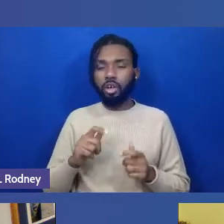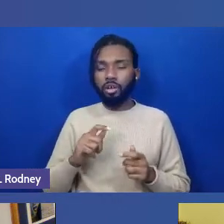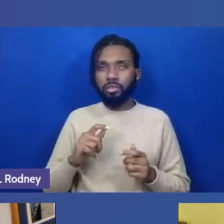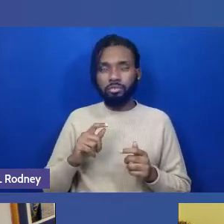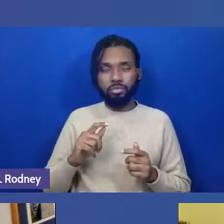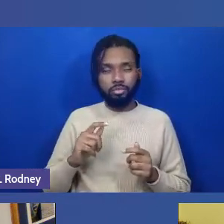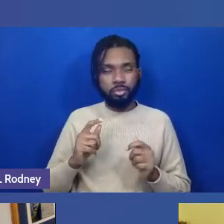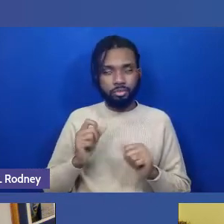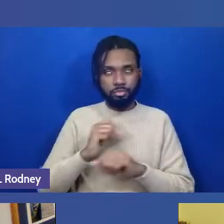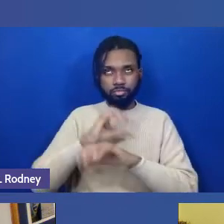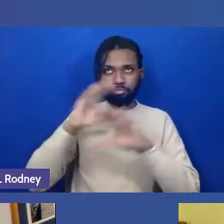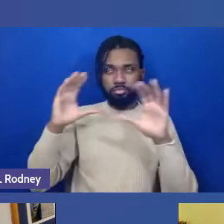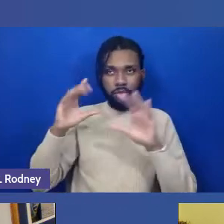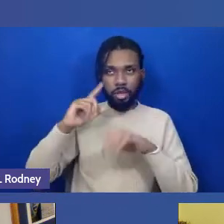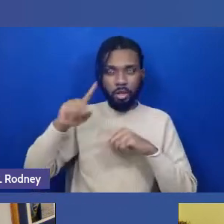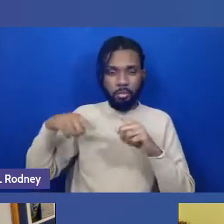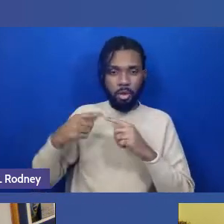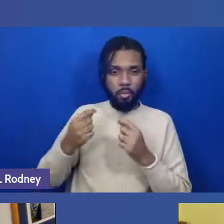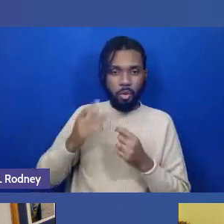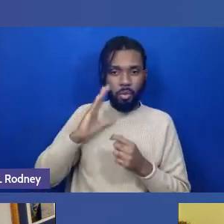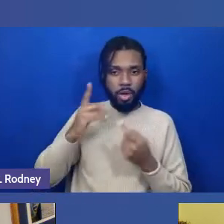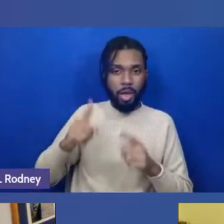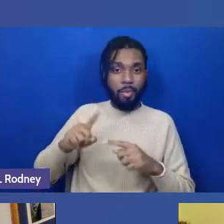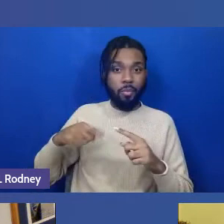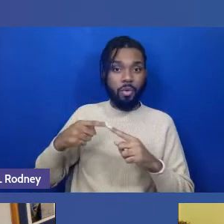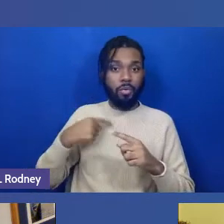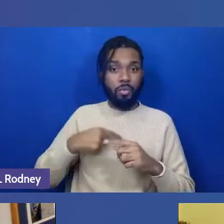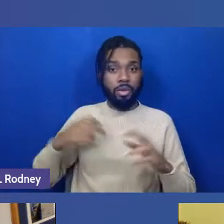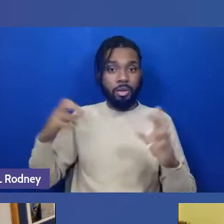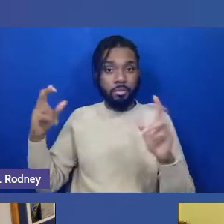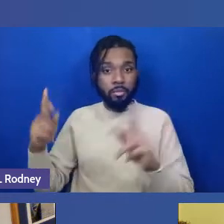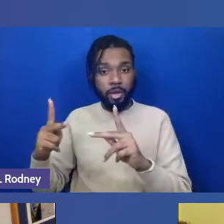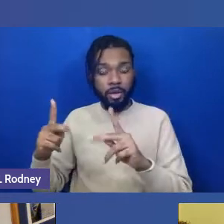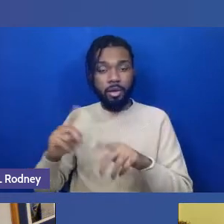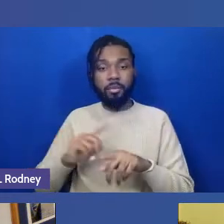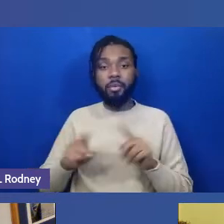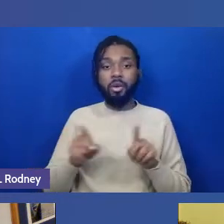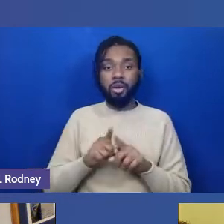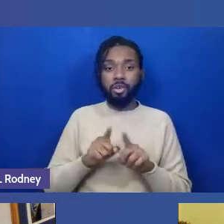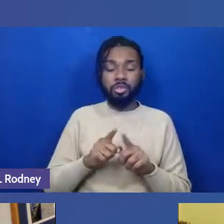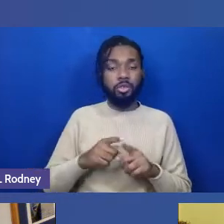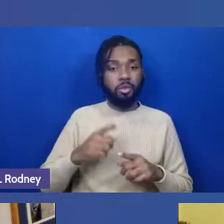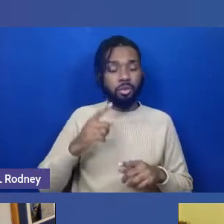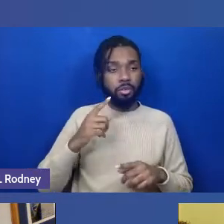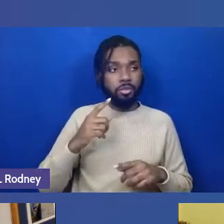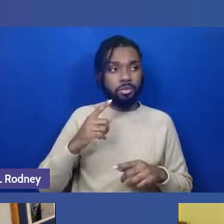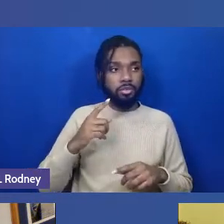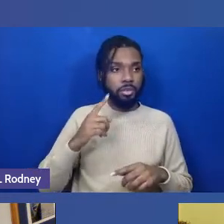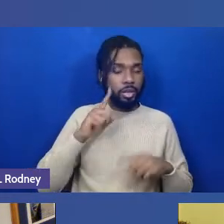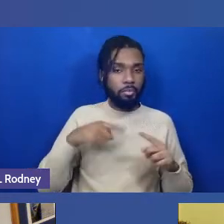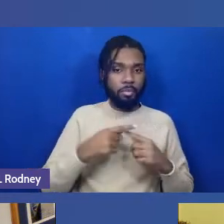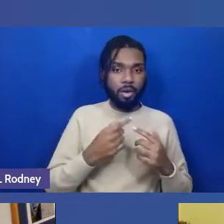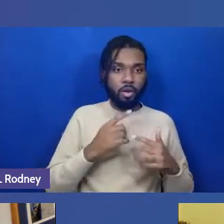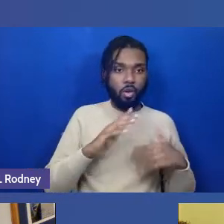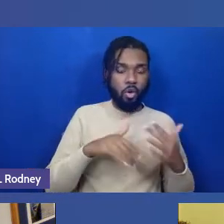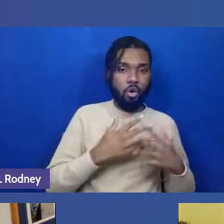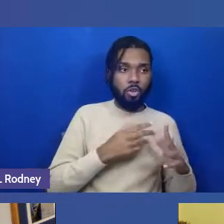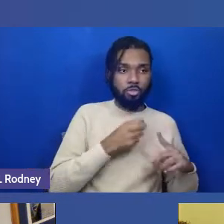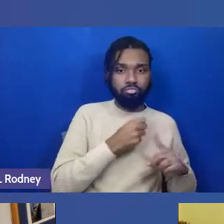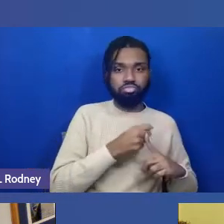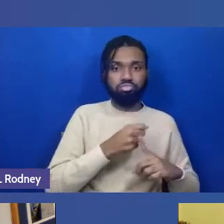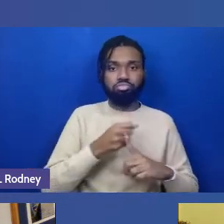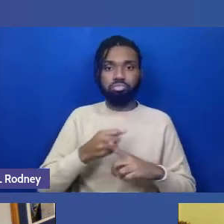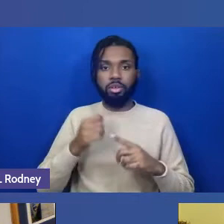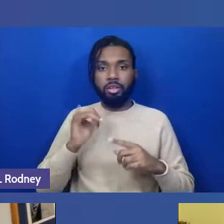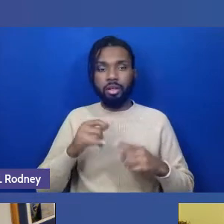come back. And we're trying to deal with the reckoning that has needed to happen for so long. And so we're doing a lot more of